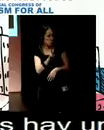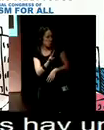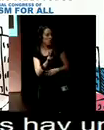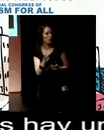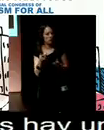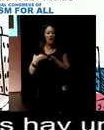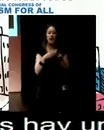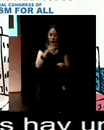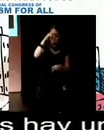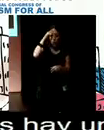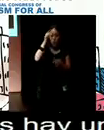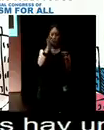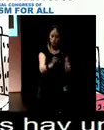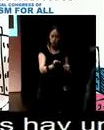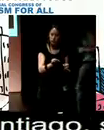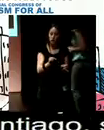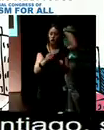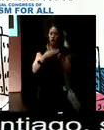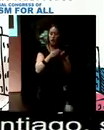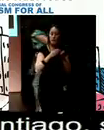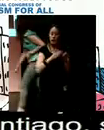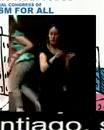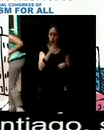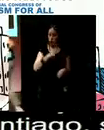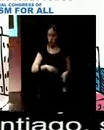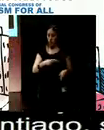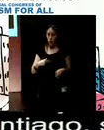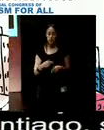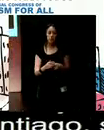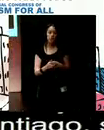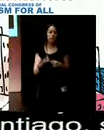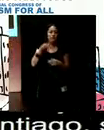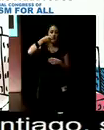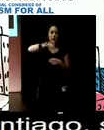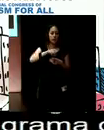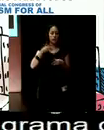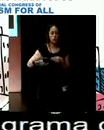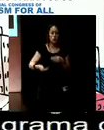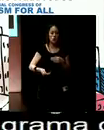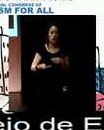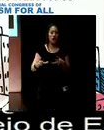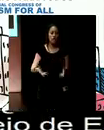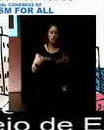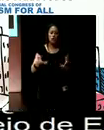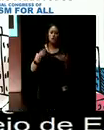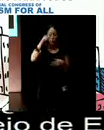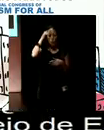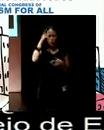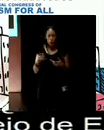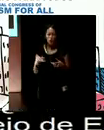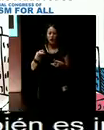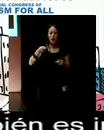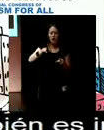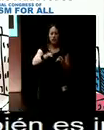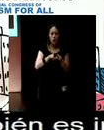Pilgrim's Way, which drew my attention. It is very important to boost publicity and